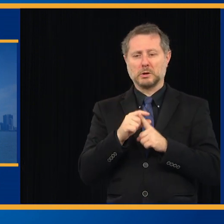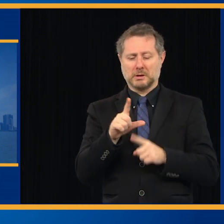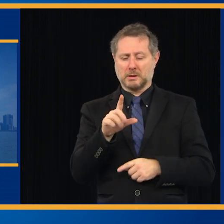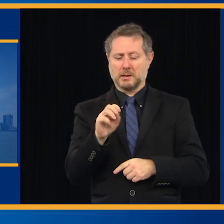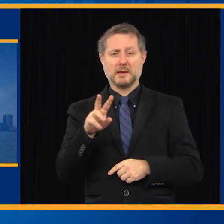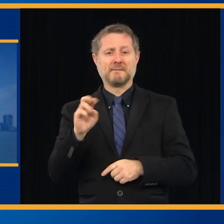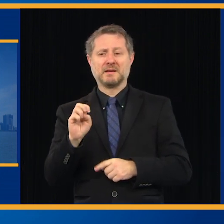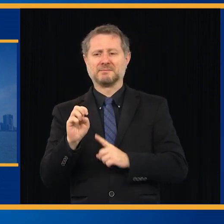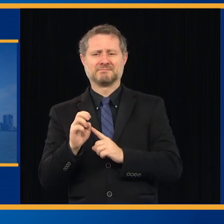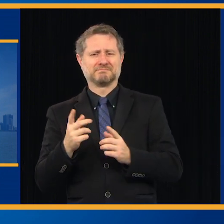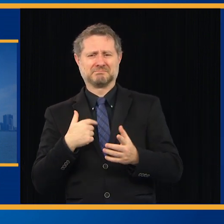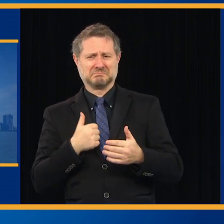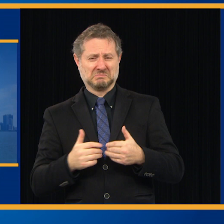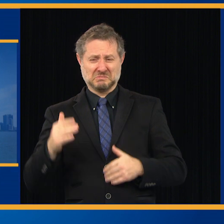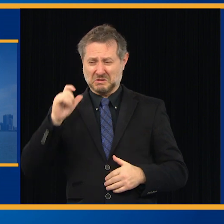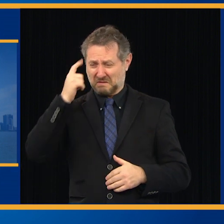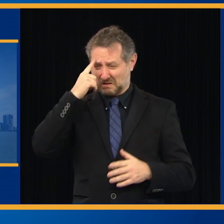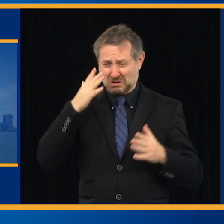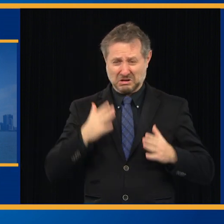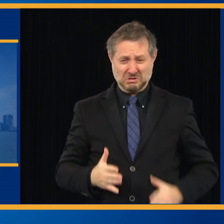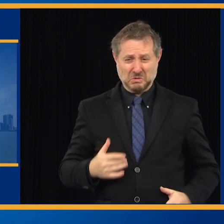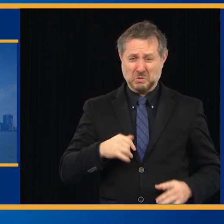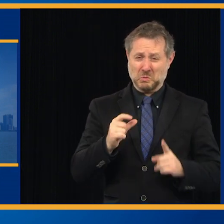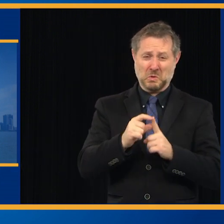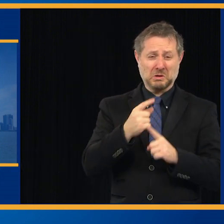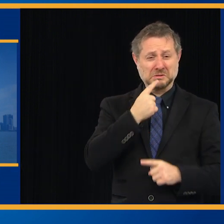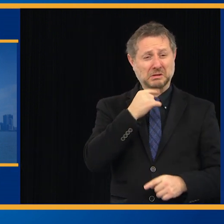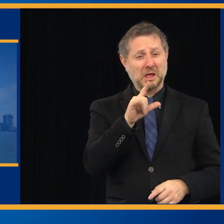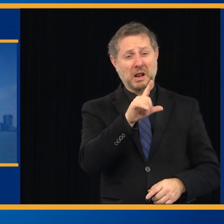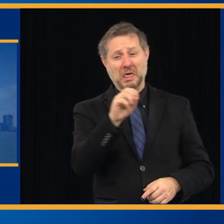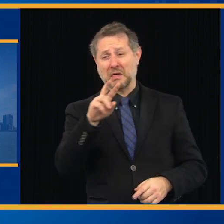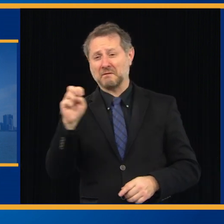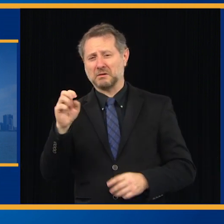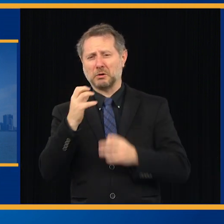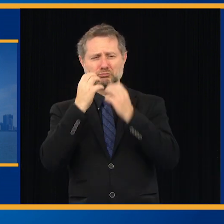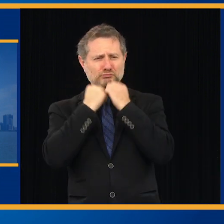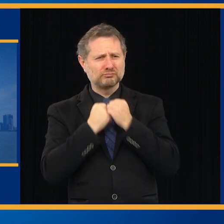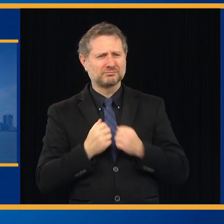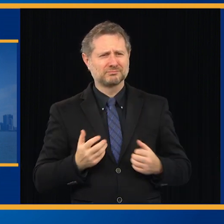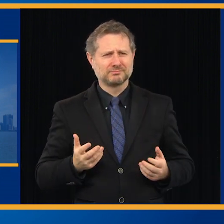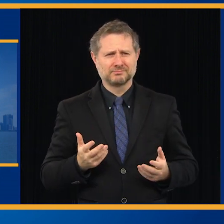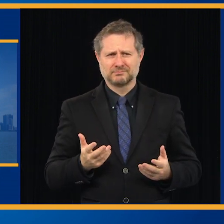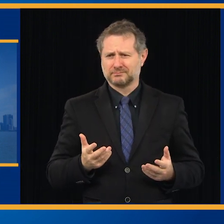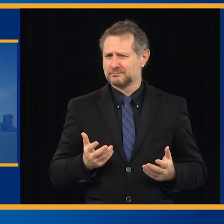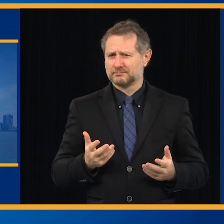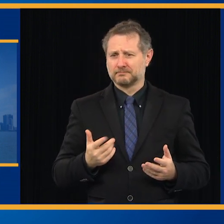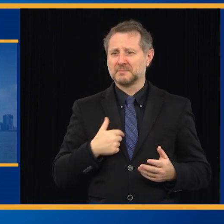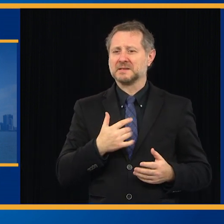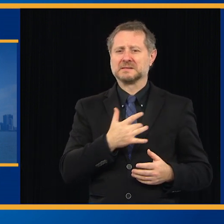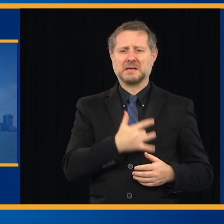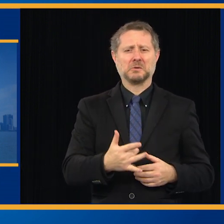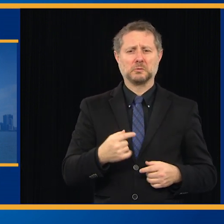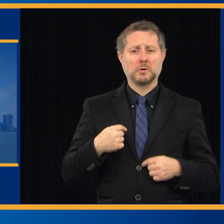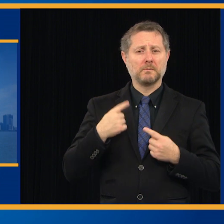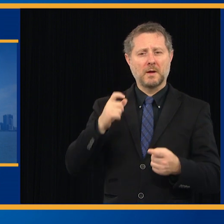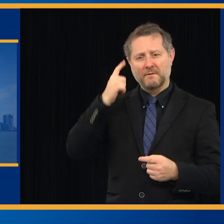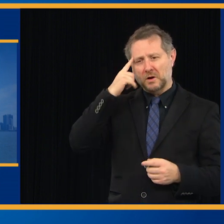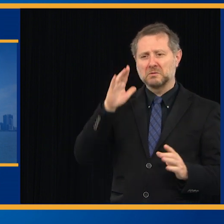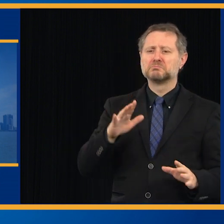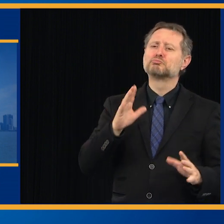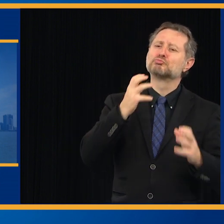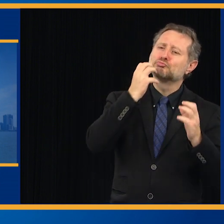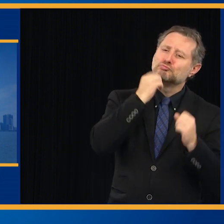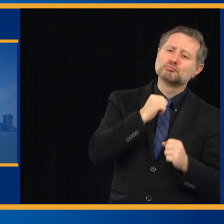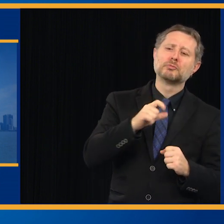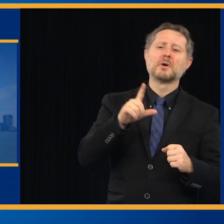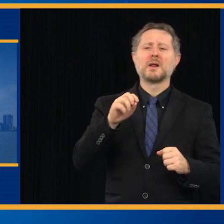government official to be talking about, that we are loving. You never hear government talking about loving. You